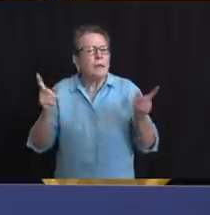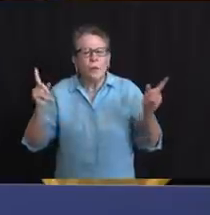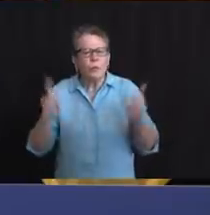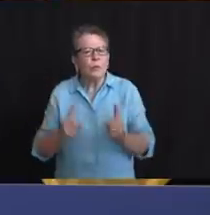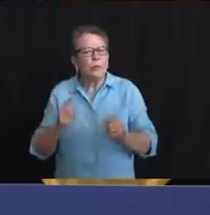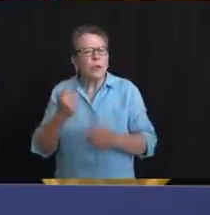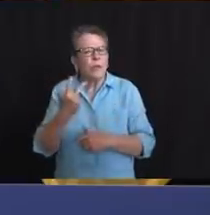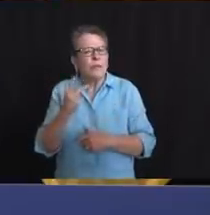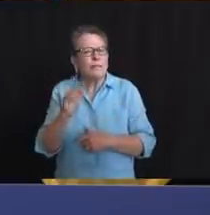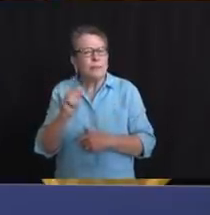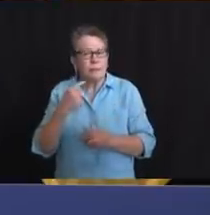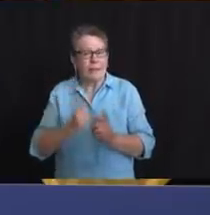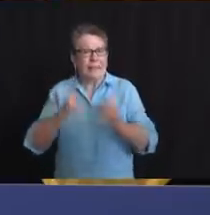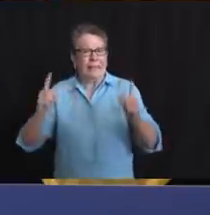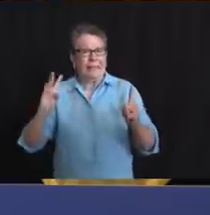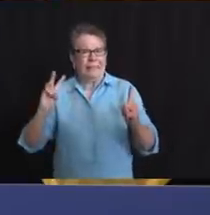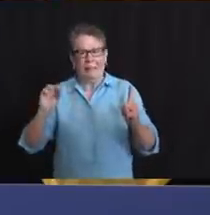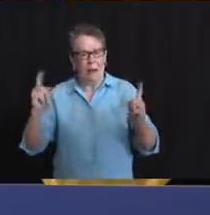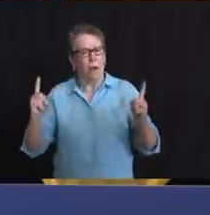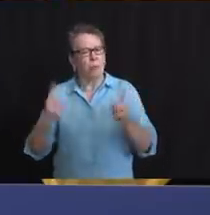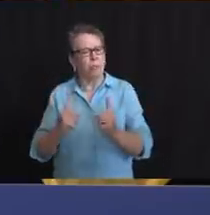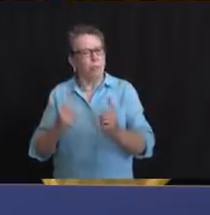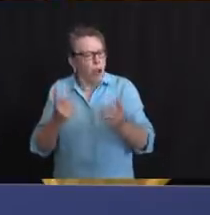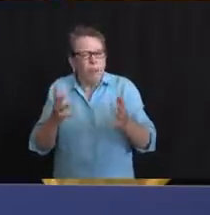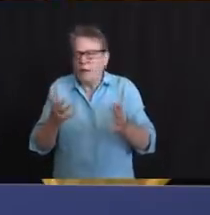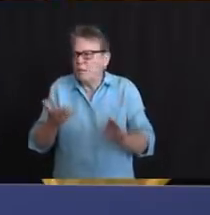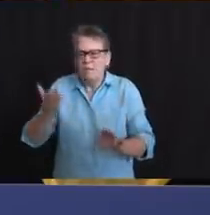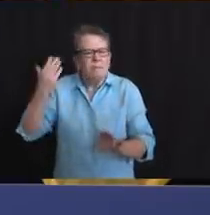3, and I would suspect that stays there.